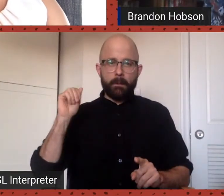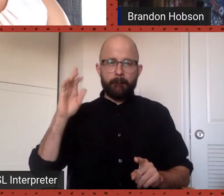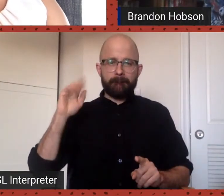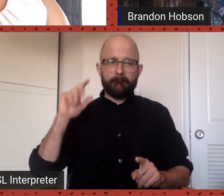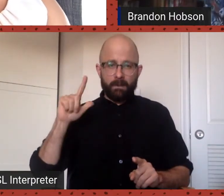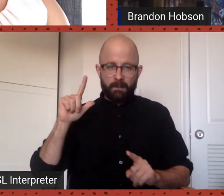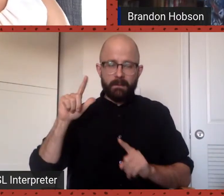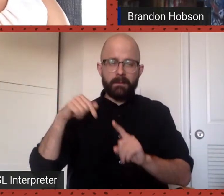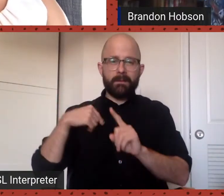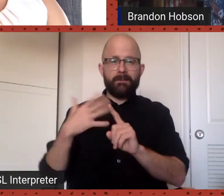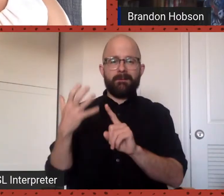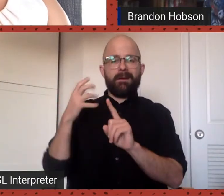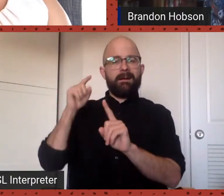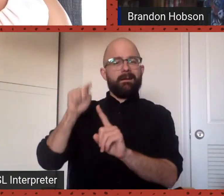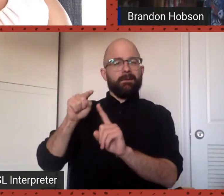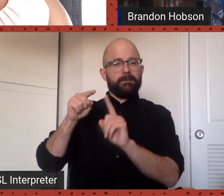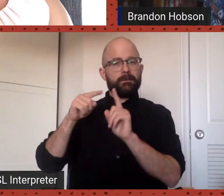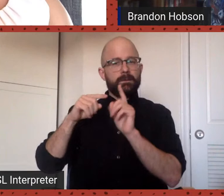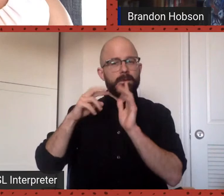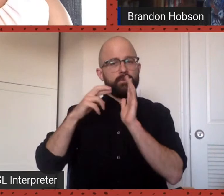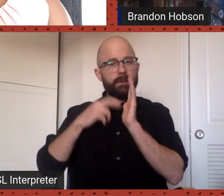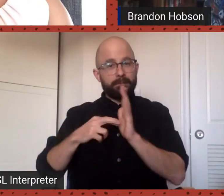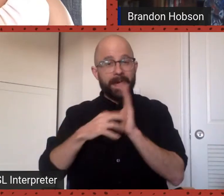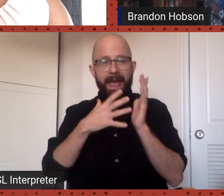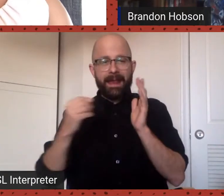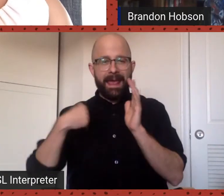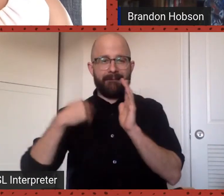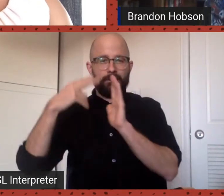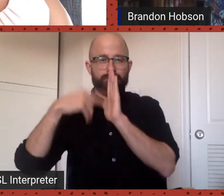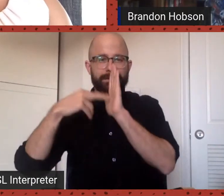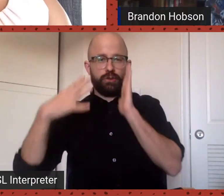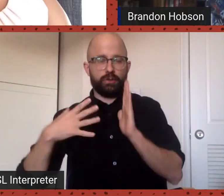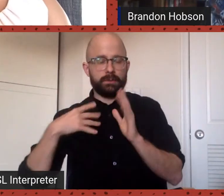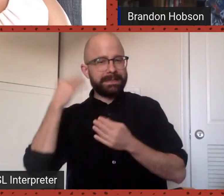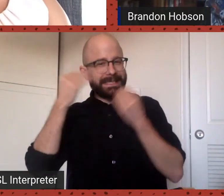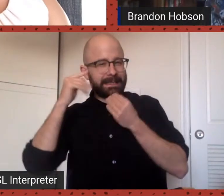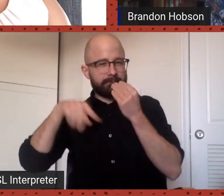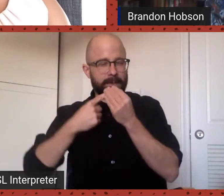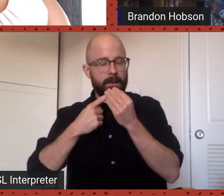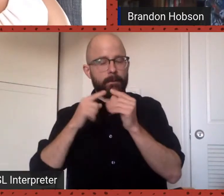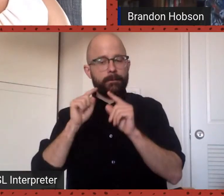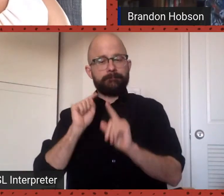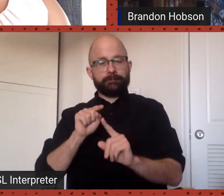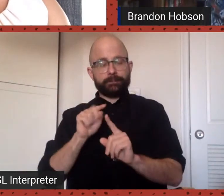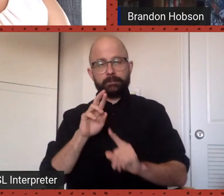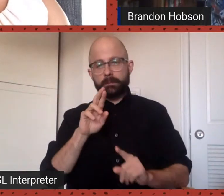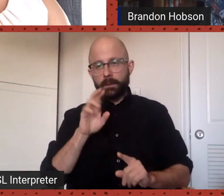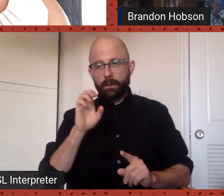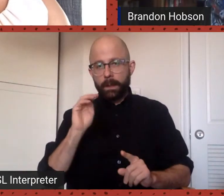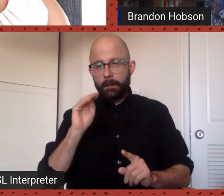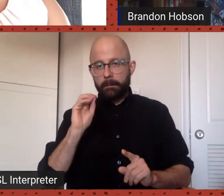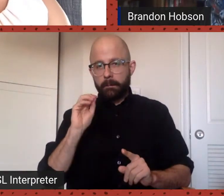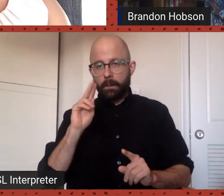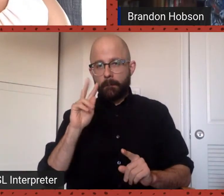to represent and to get readers to think also about removal,